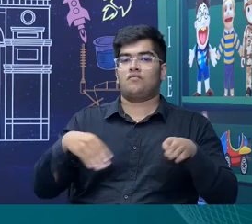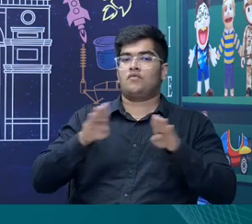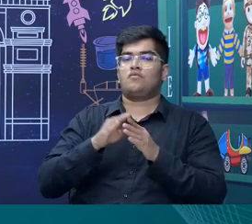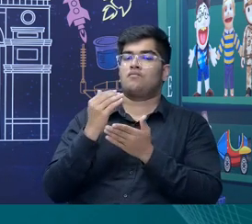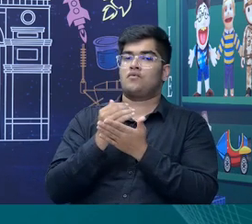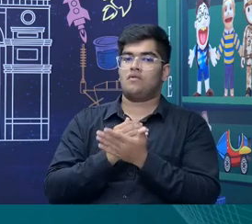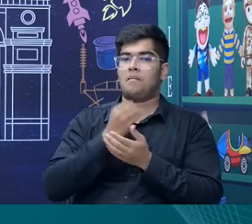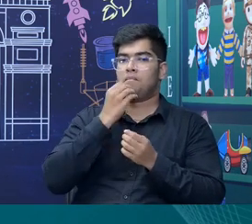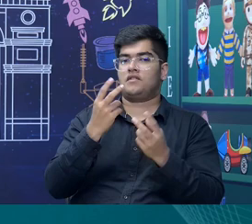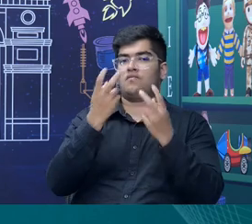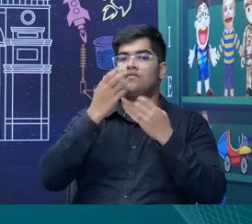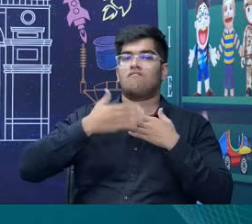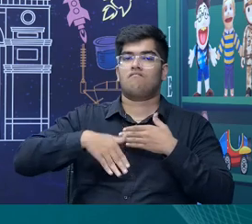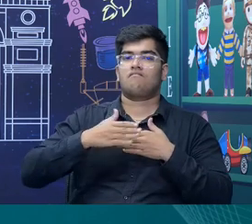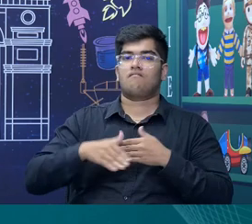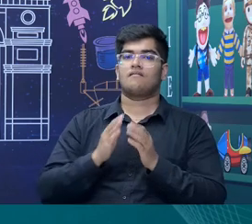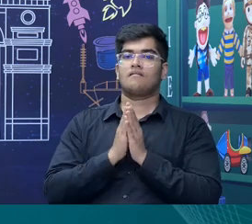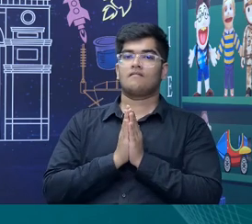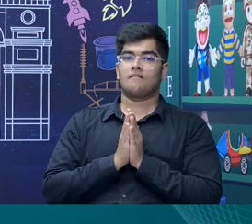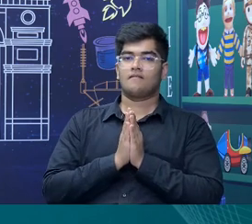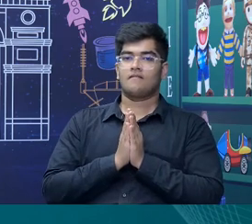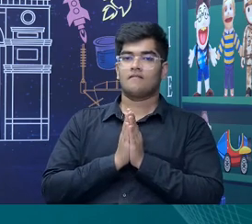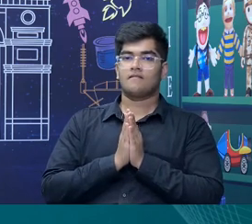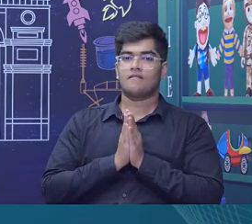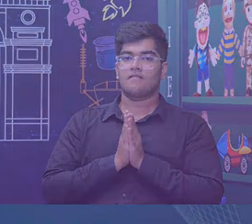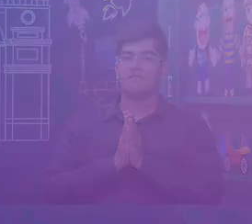ncert official YouTube channel namaskar